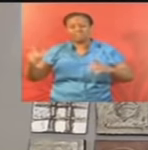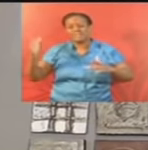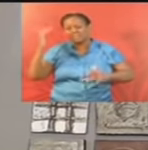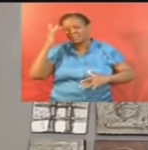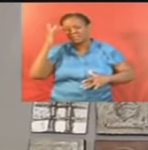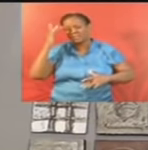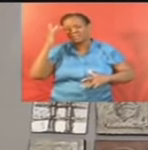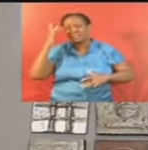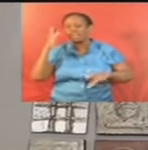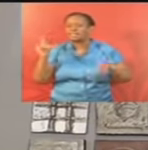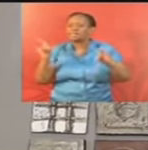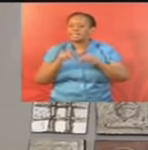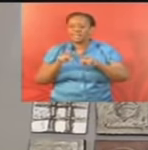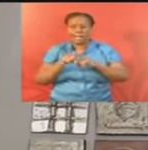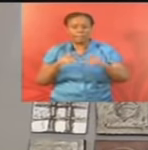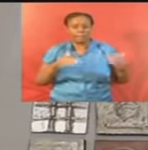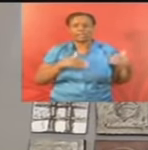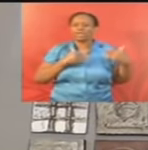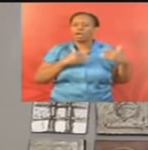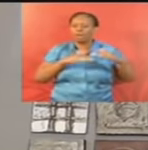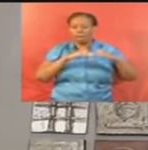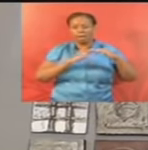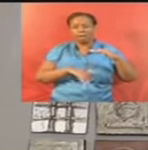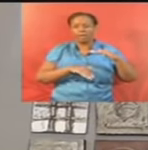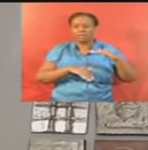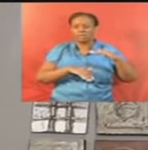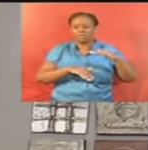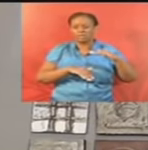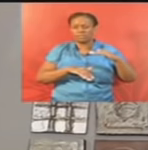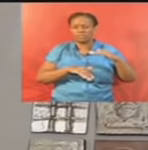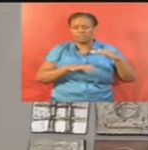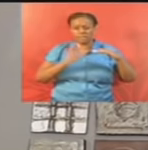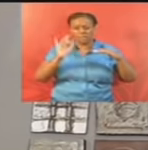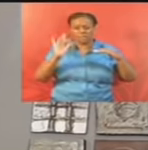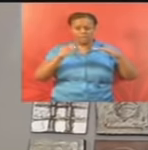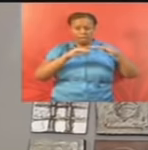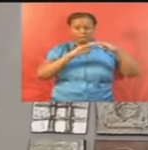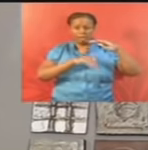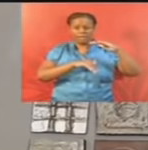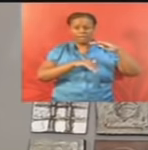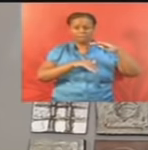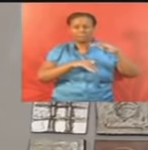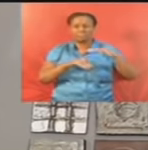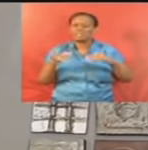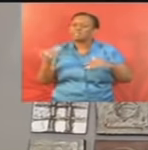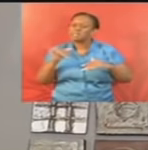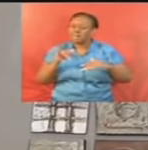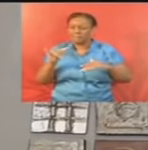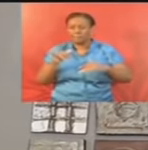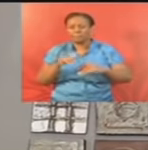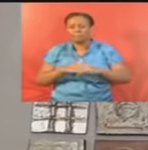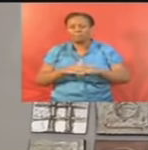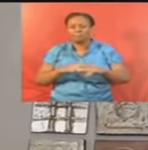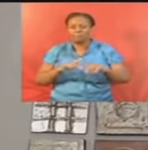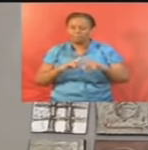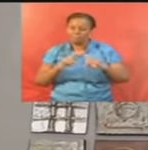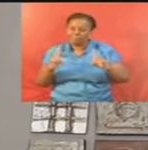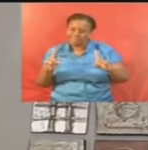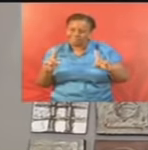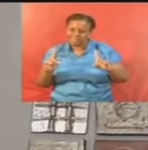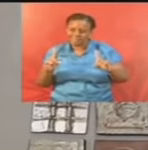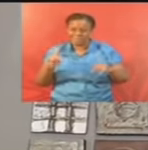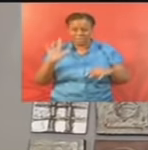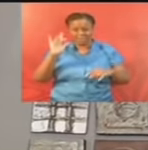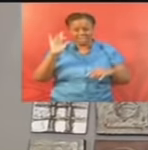cases in higher rates of fatality. So when we emphasize that a fatality has had